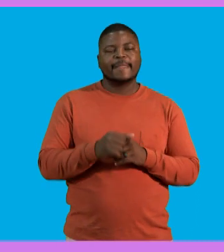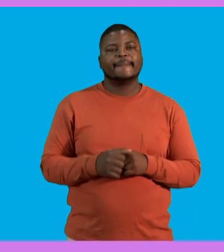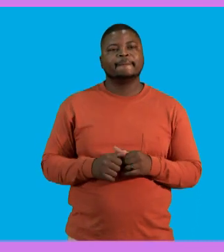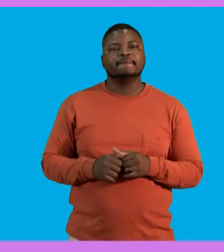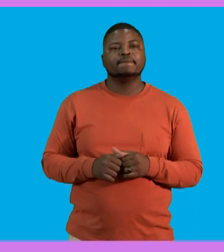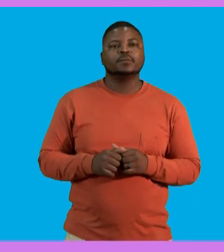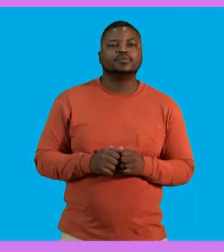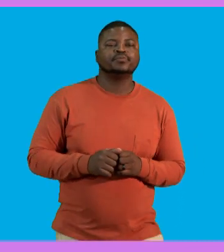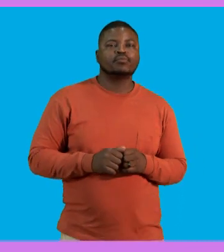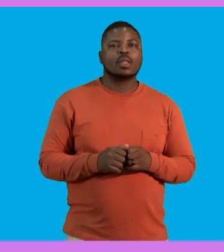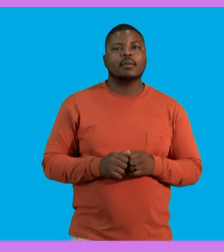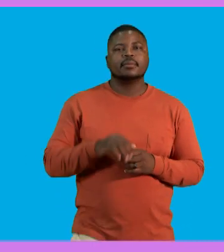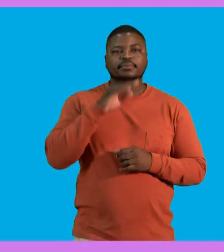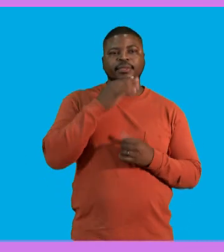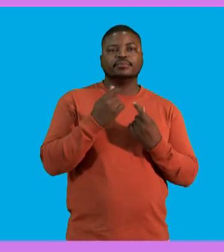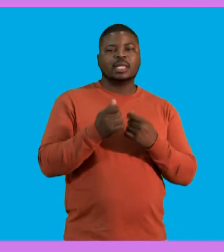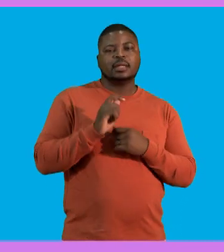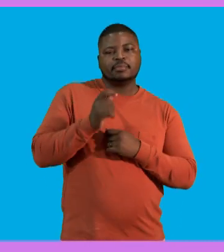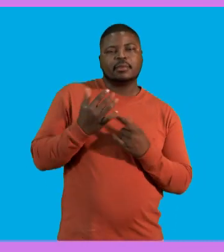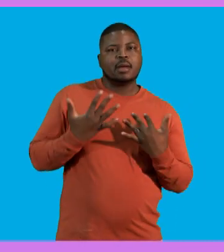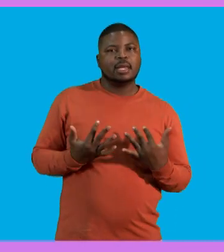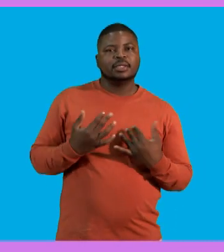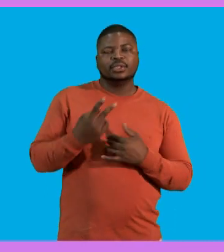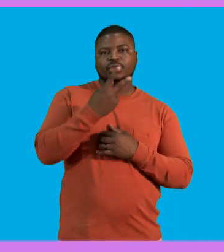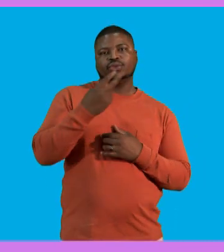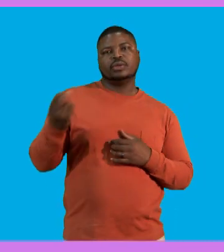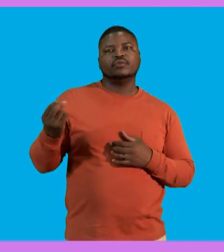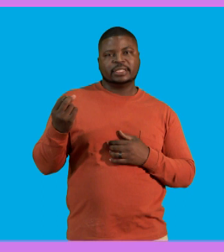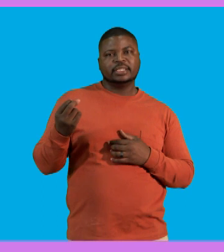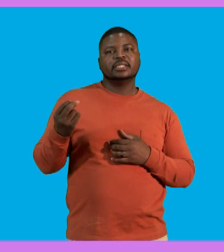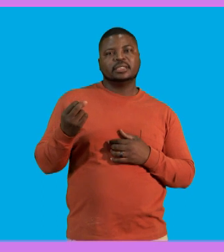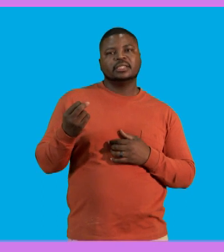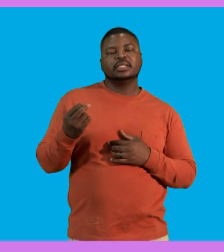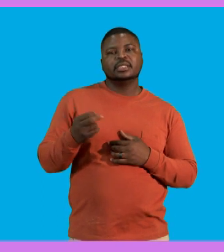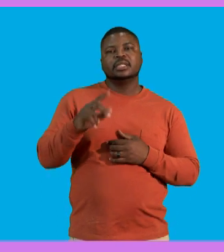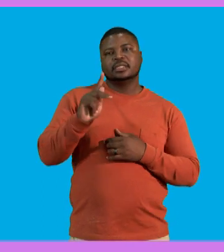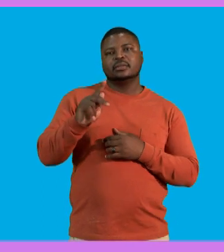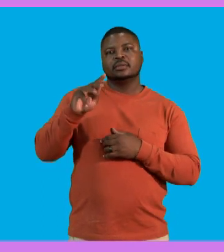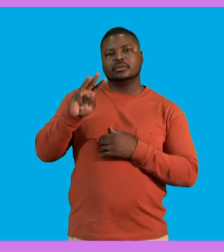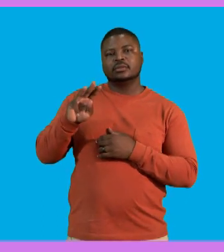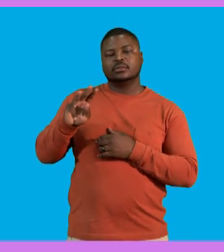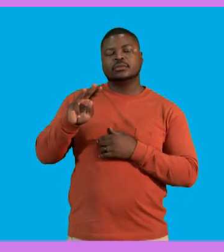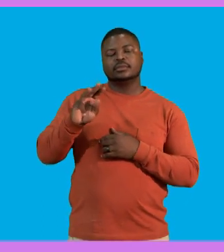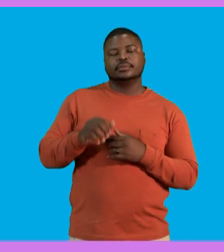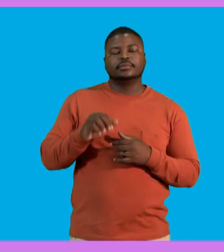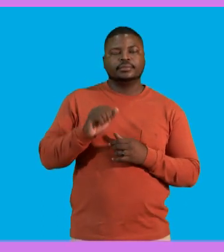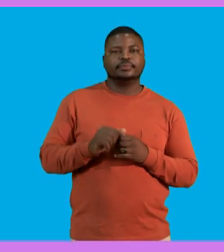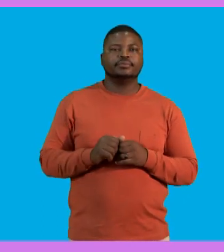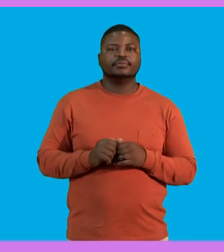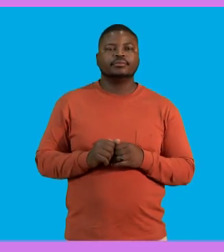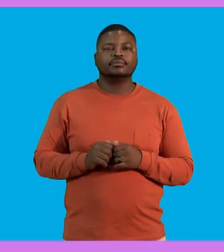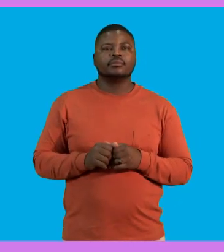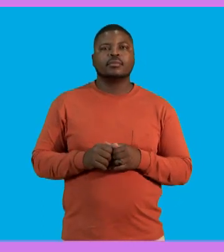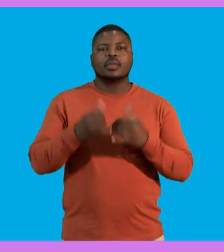amount will be 200 rand for using 200 units. The next